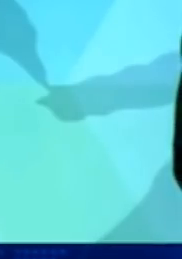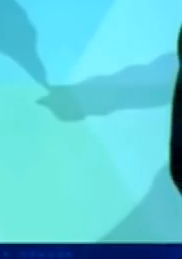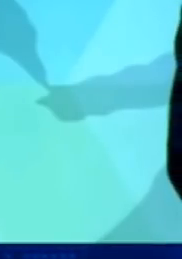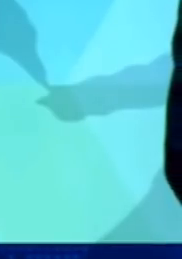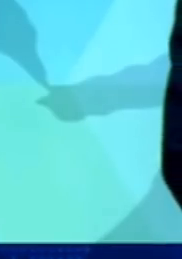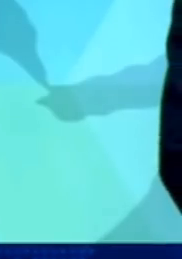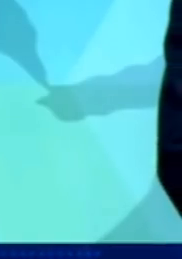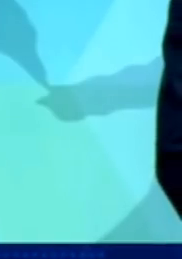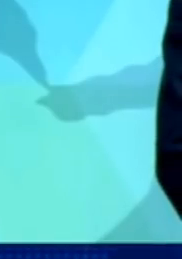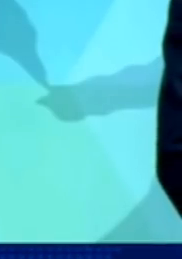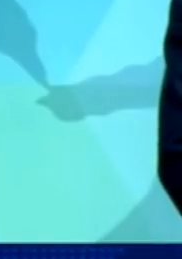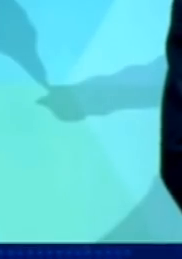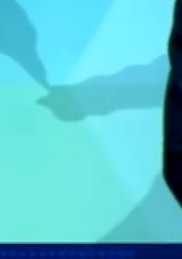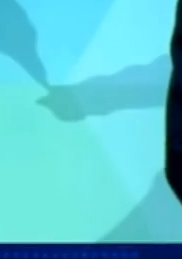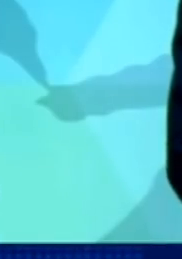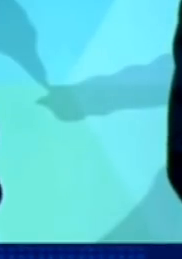about this